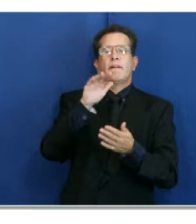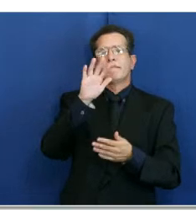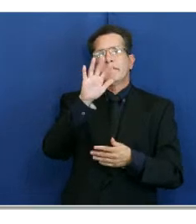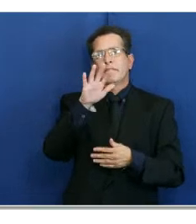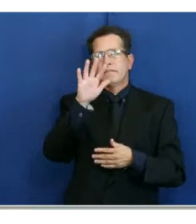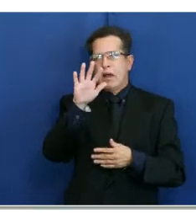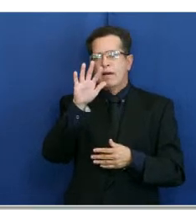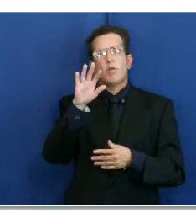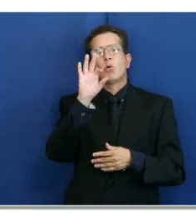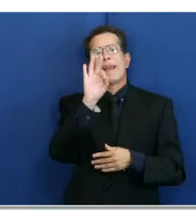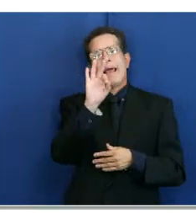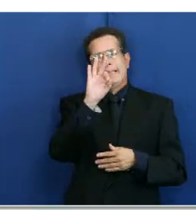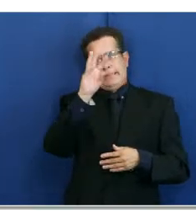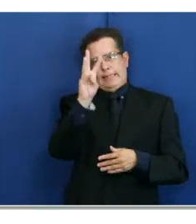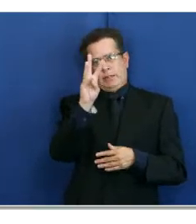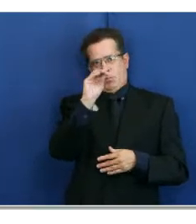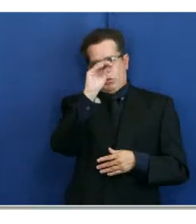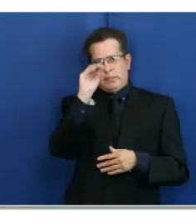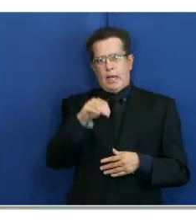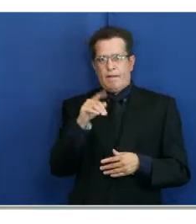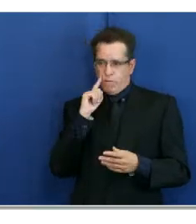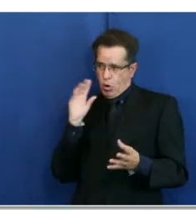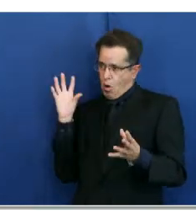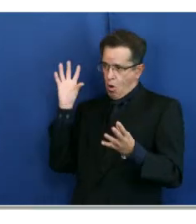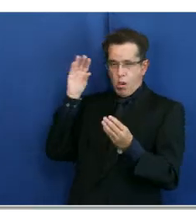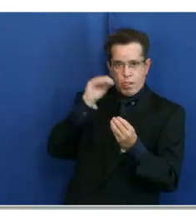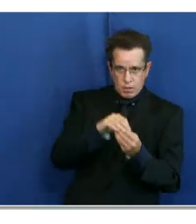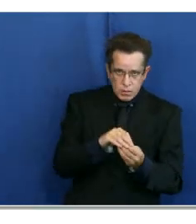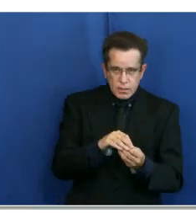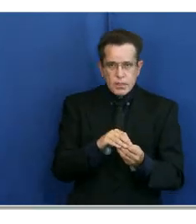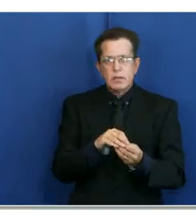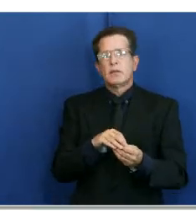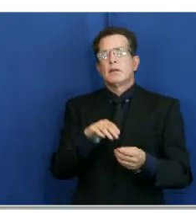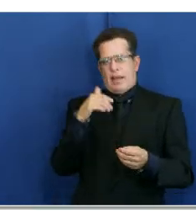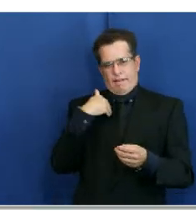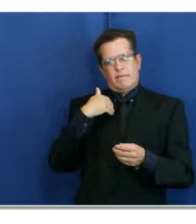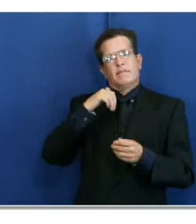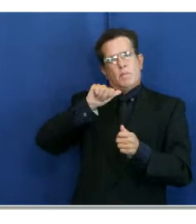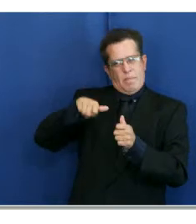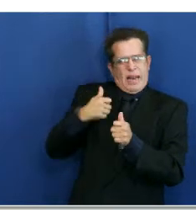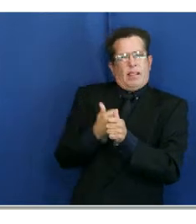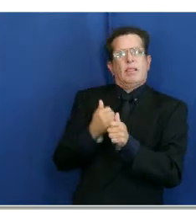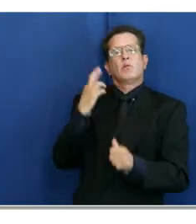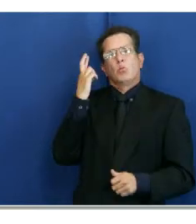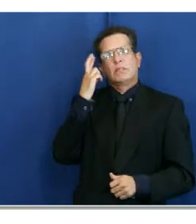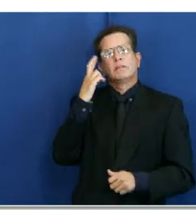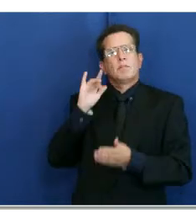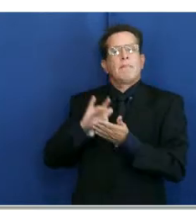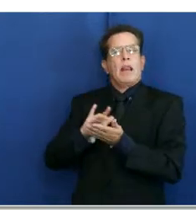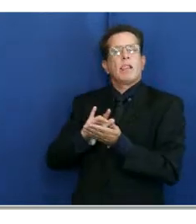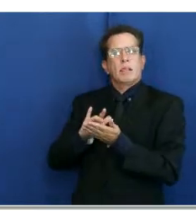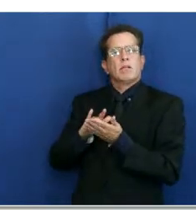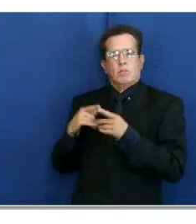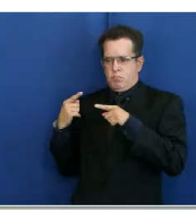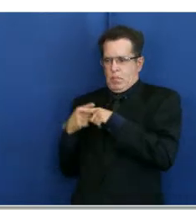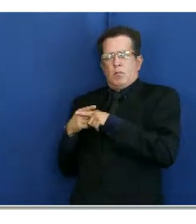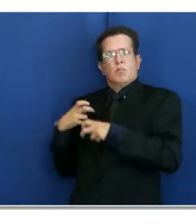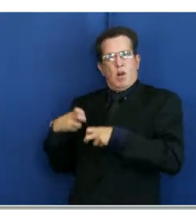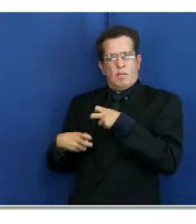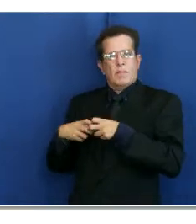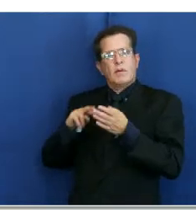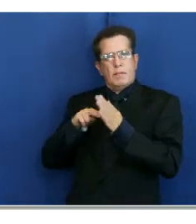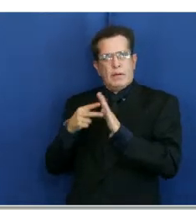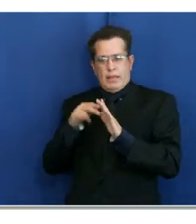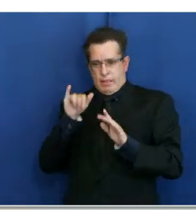6,055 or 96% of all of the total deaths had underlying medical conditions, meaning